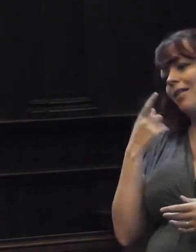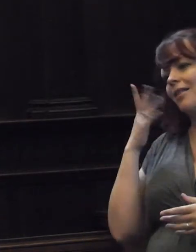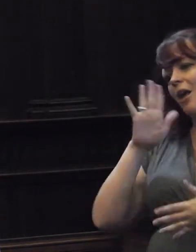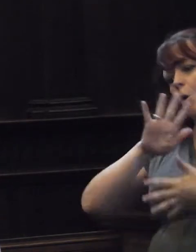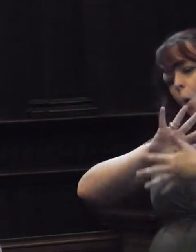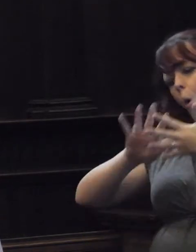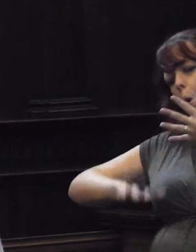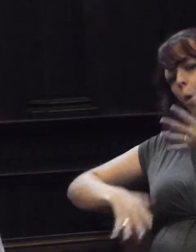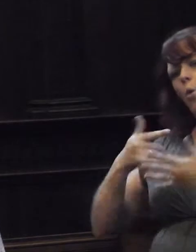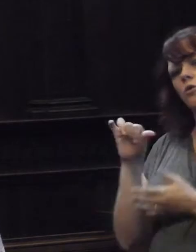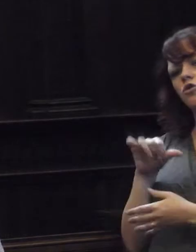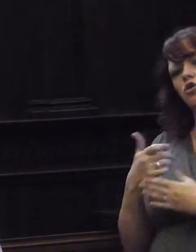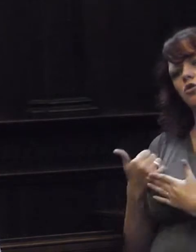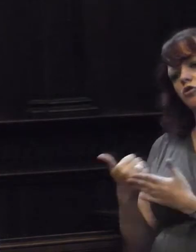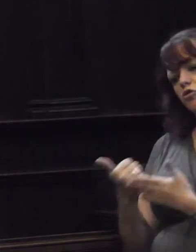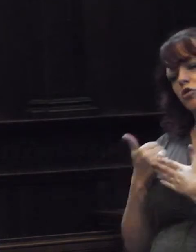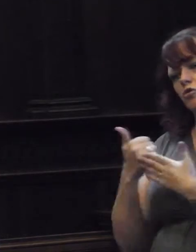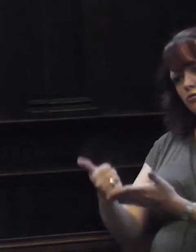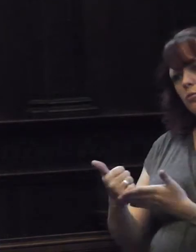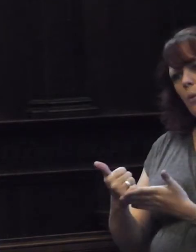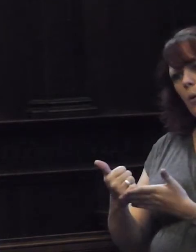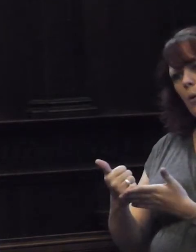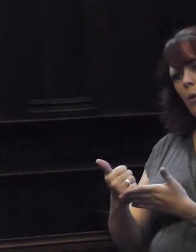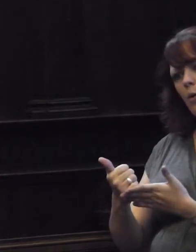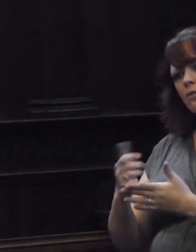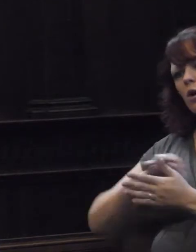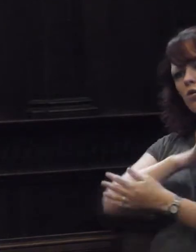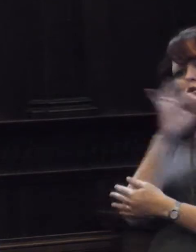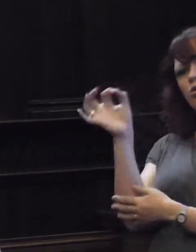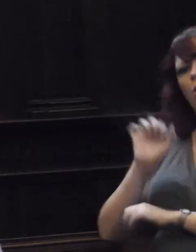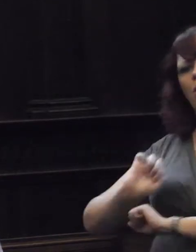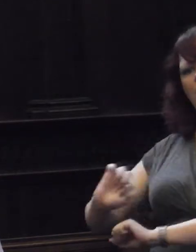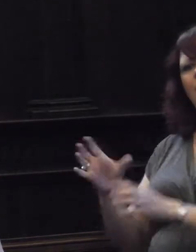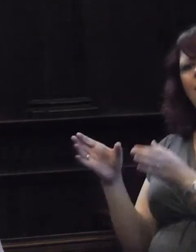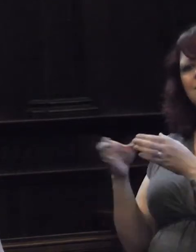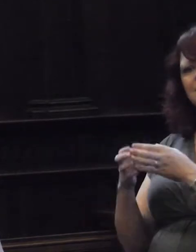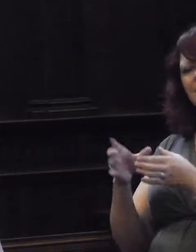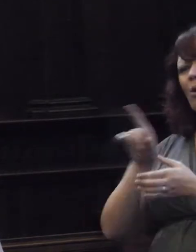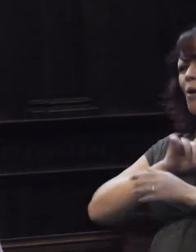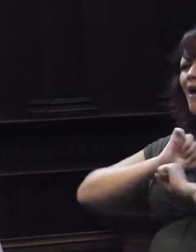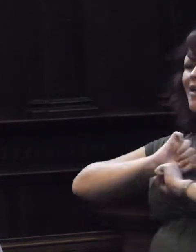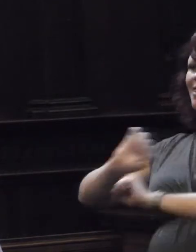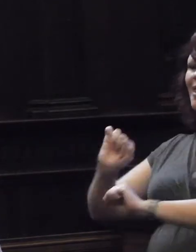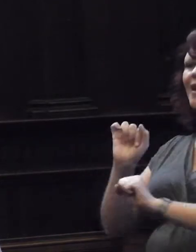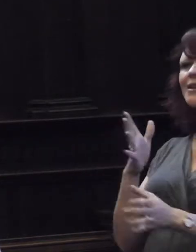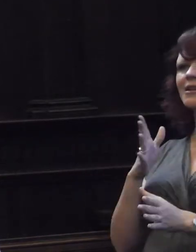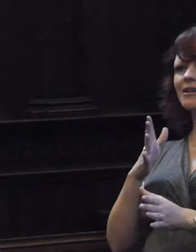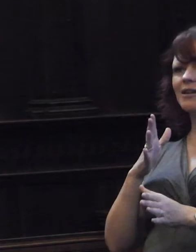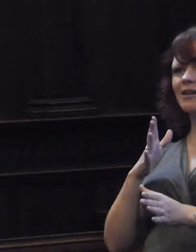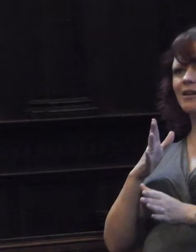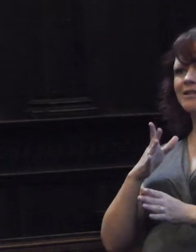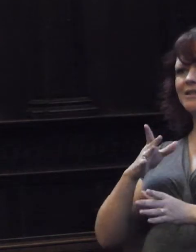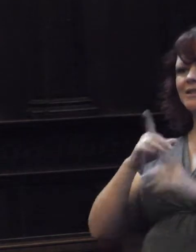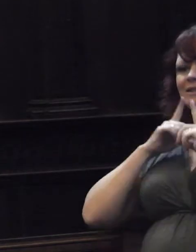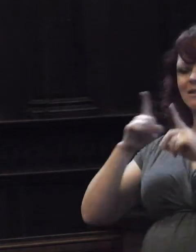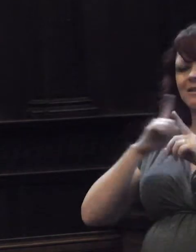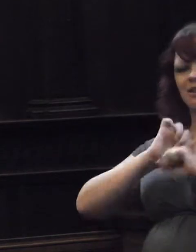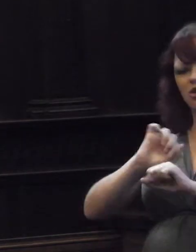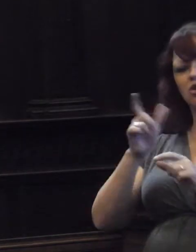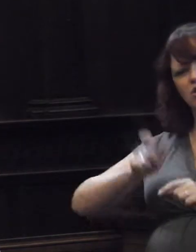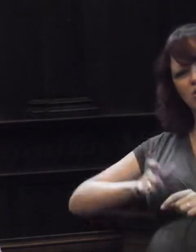encourage the work of Dawn and team, because they can reach the students in a way that an educator